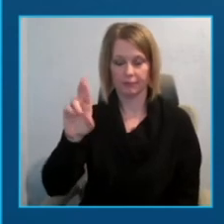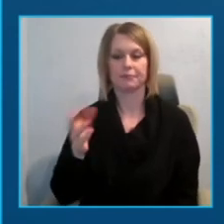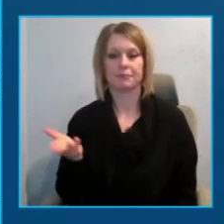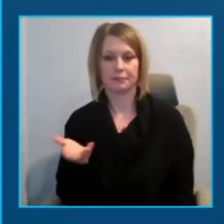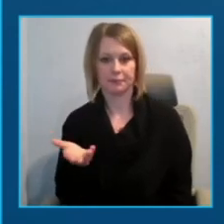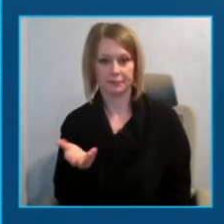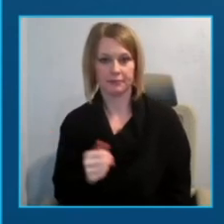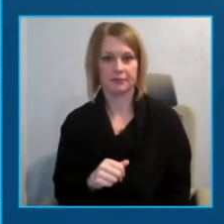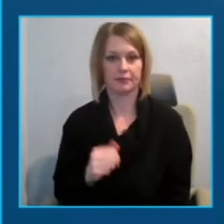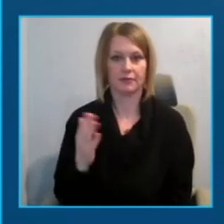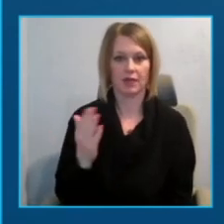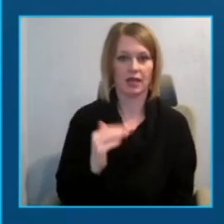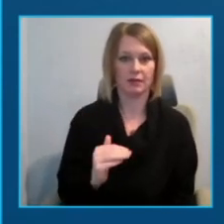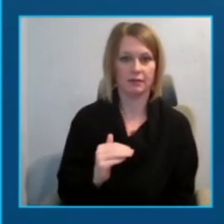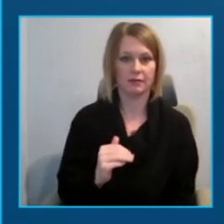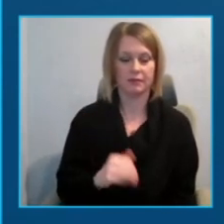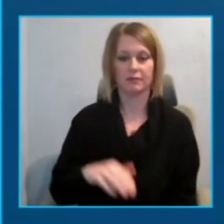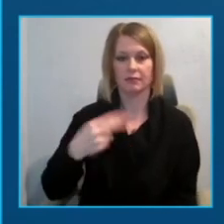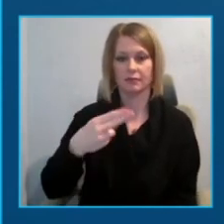Mr. Ickes? Here.